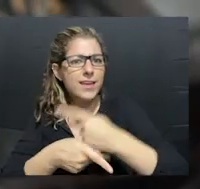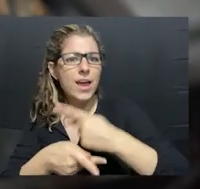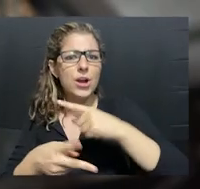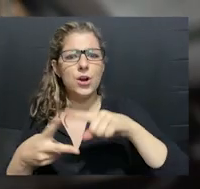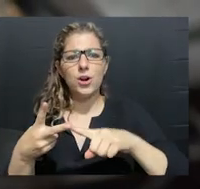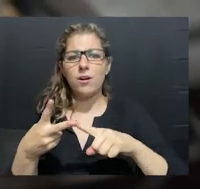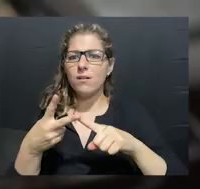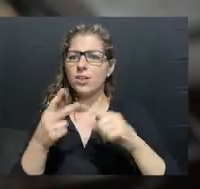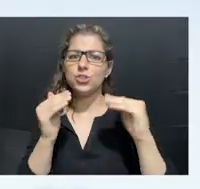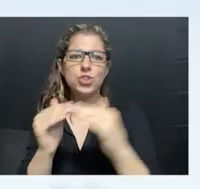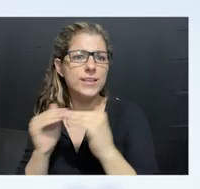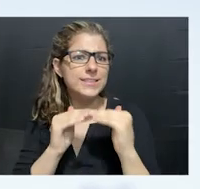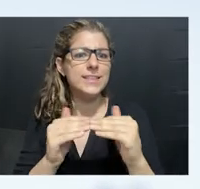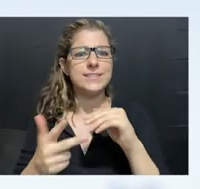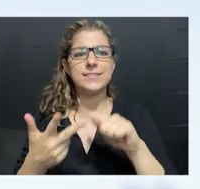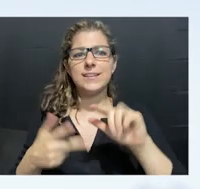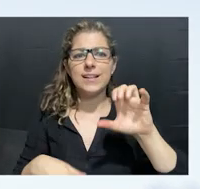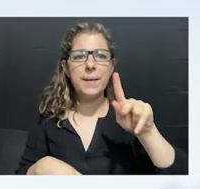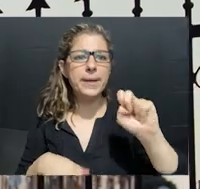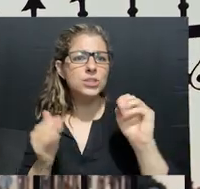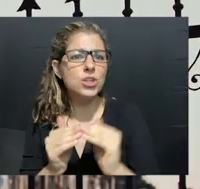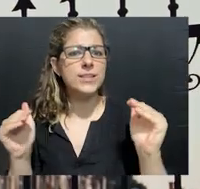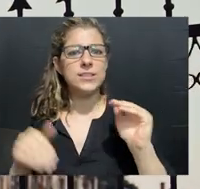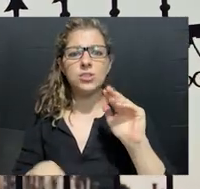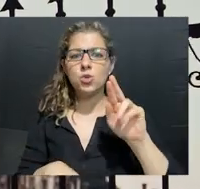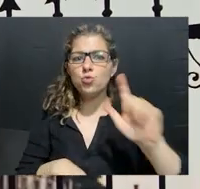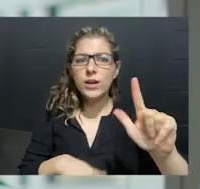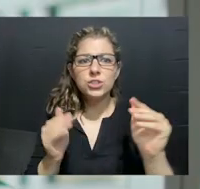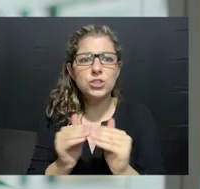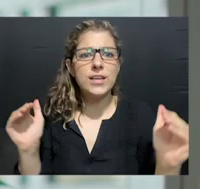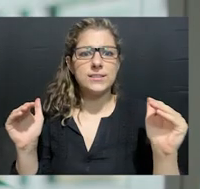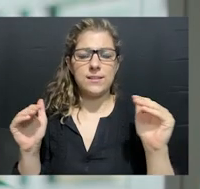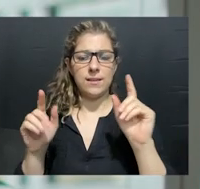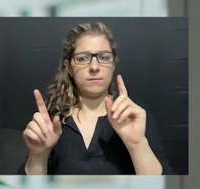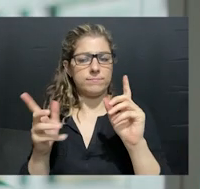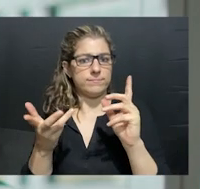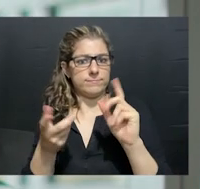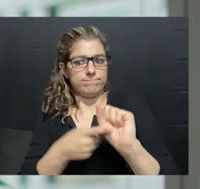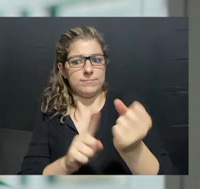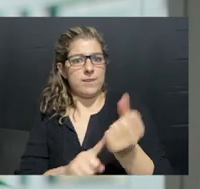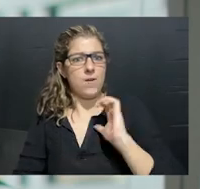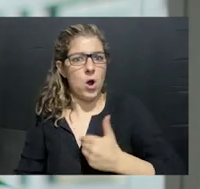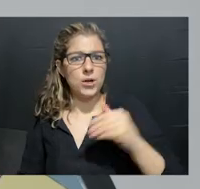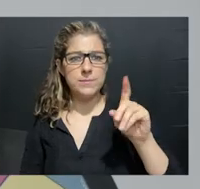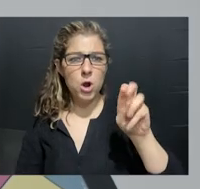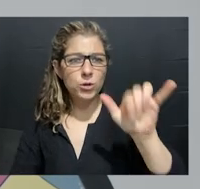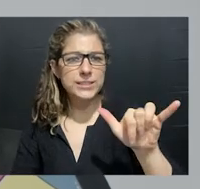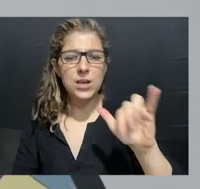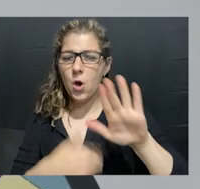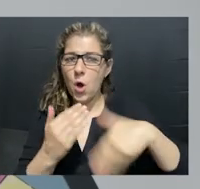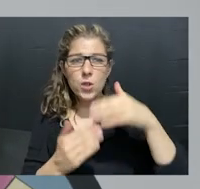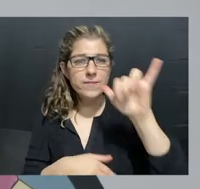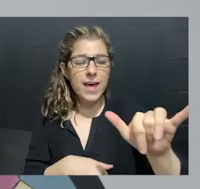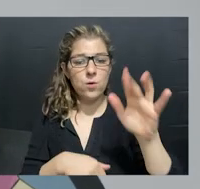on economic justice, on climate justice, and racial justice, and the very state of our democracy. All that